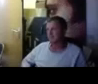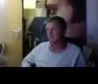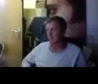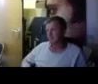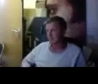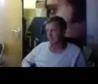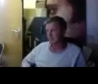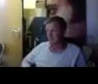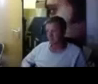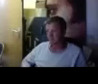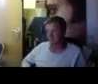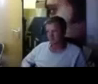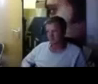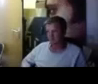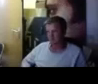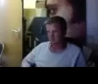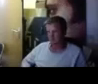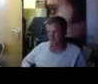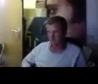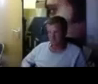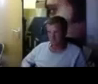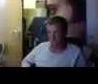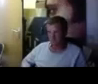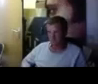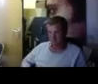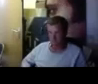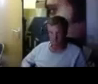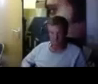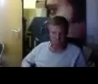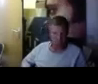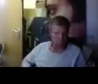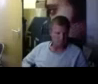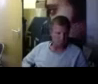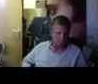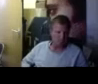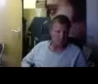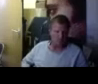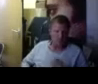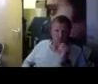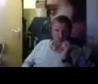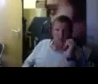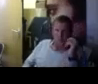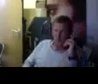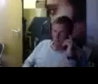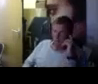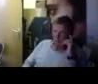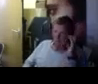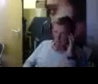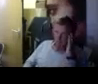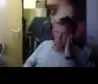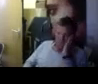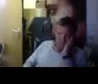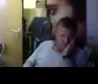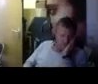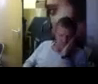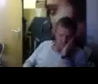especially through the information that was always coming through and changing um and coming up with kind of